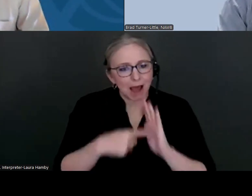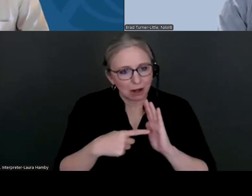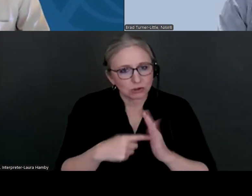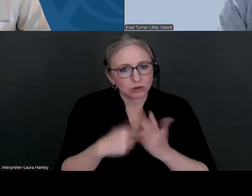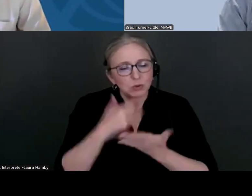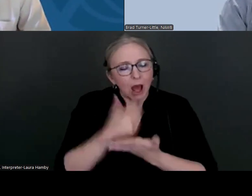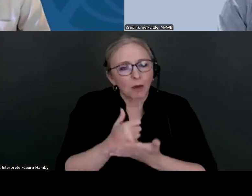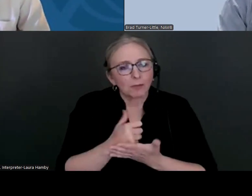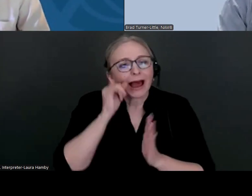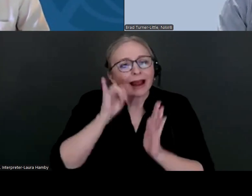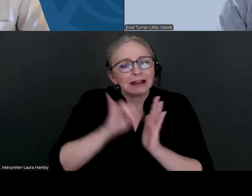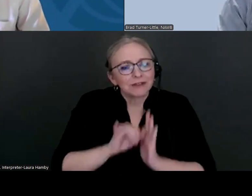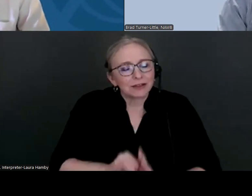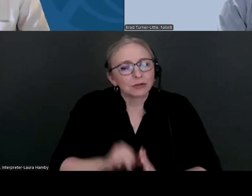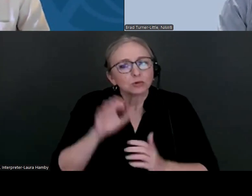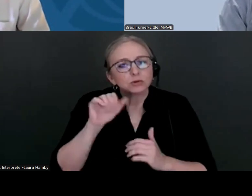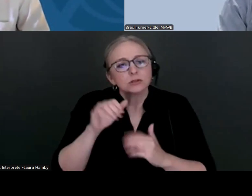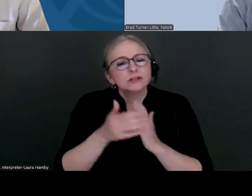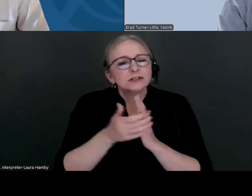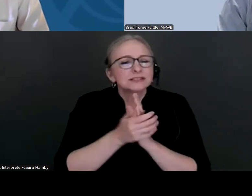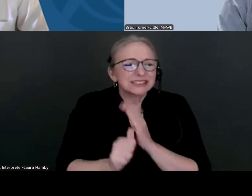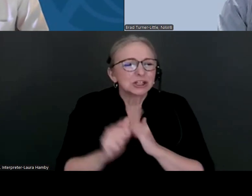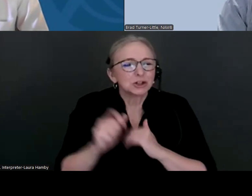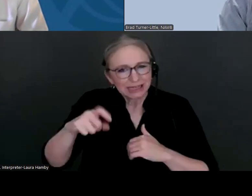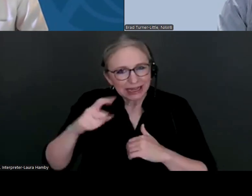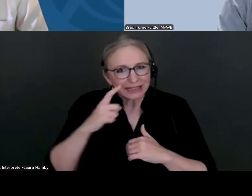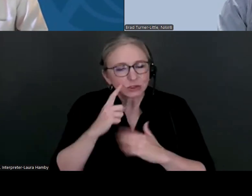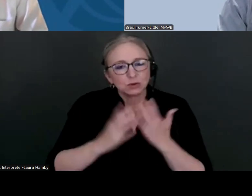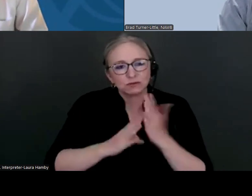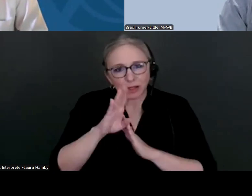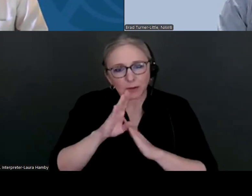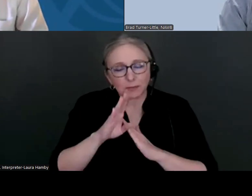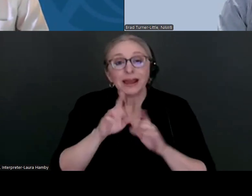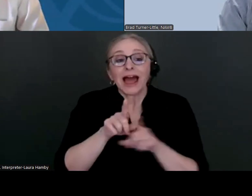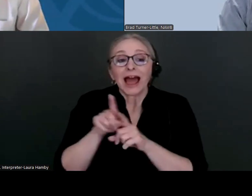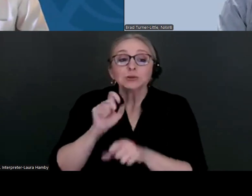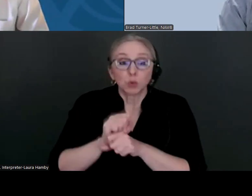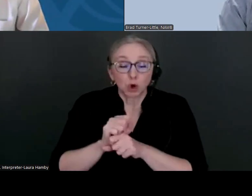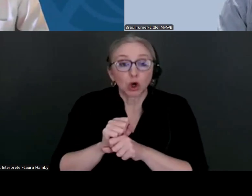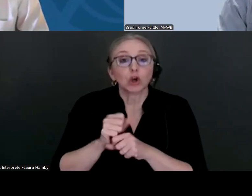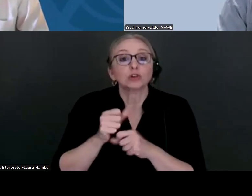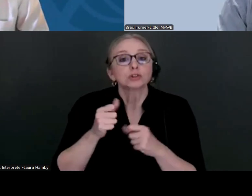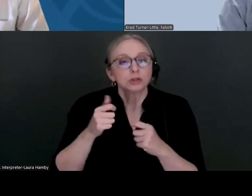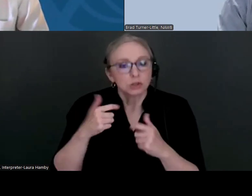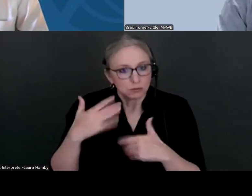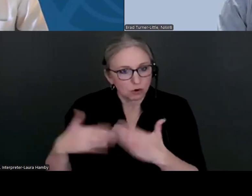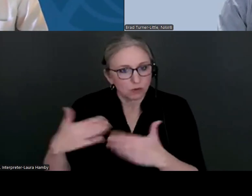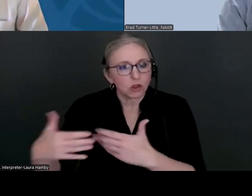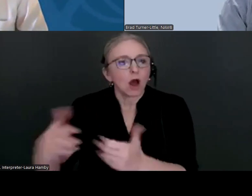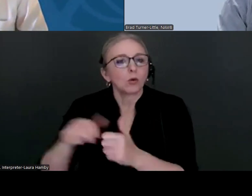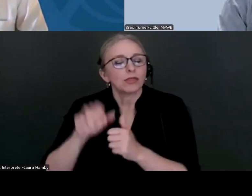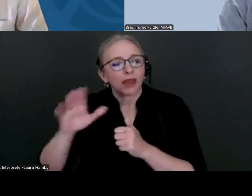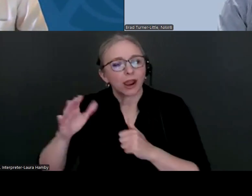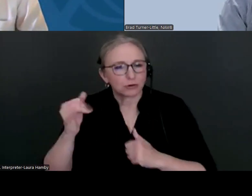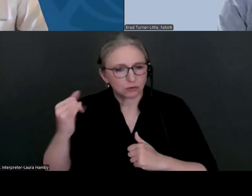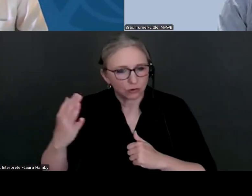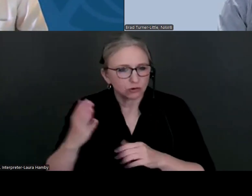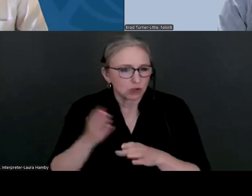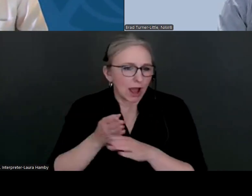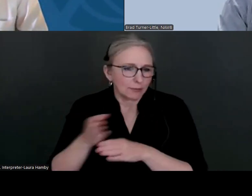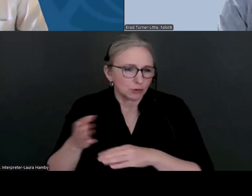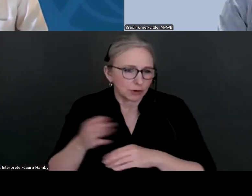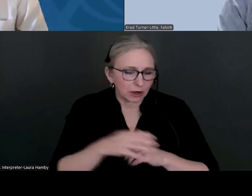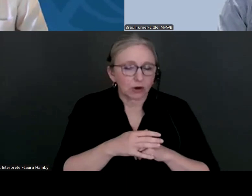identify the core skill needs as well as competencies that need to be developed as workers move along a career pathway. And we do have a competency